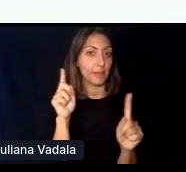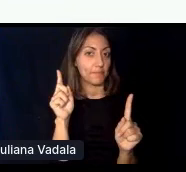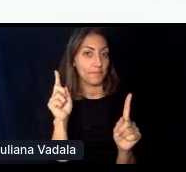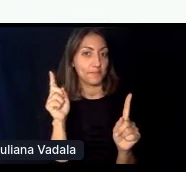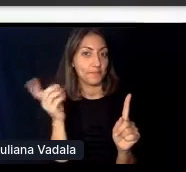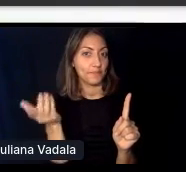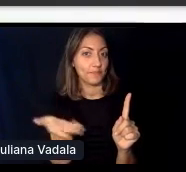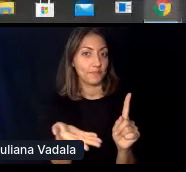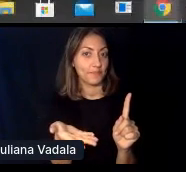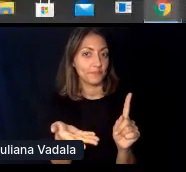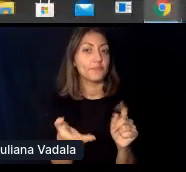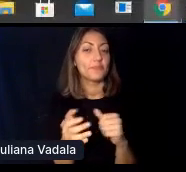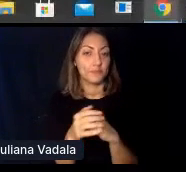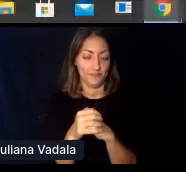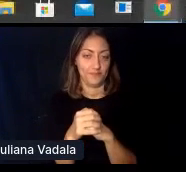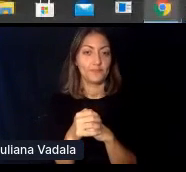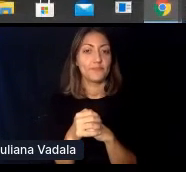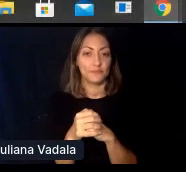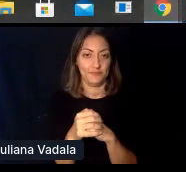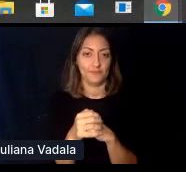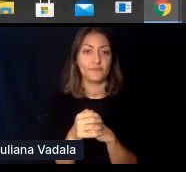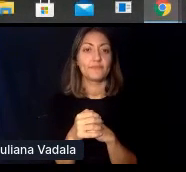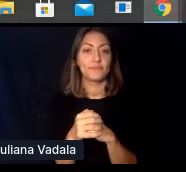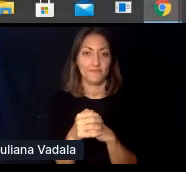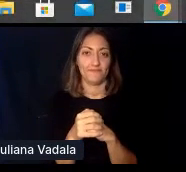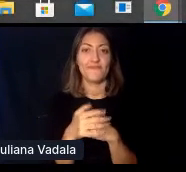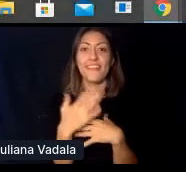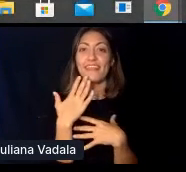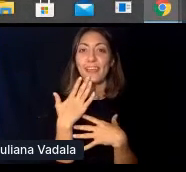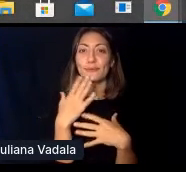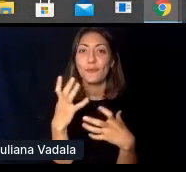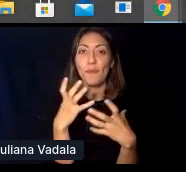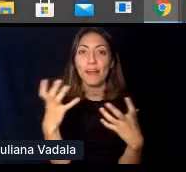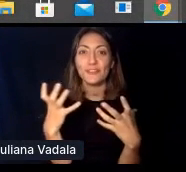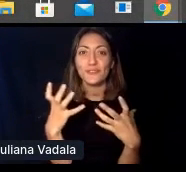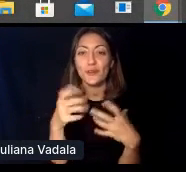other presenters. Thank you so much for hanging in there.